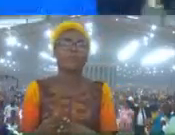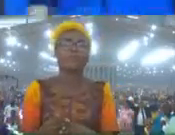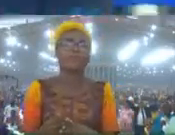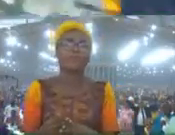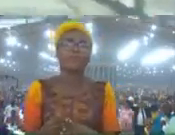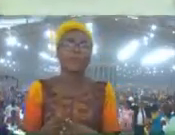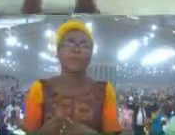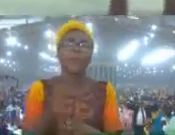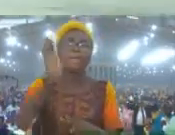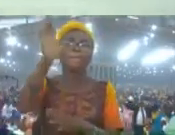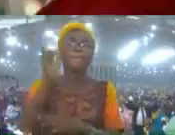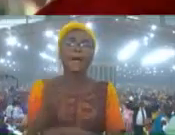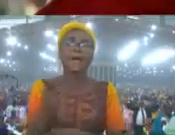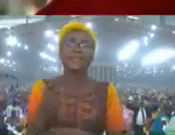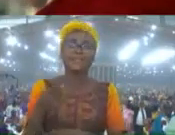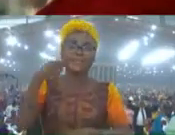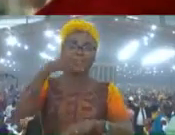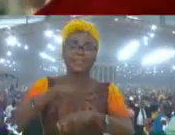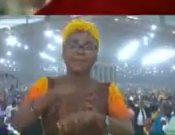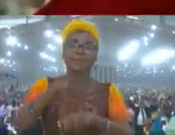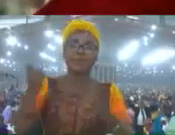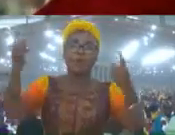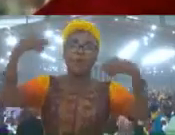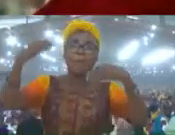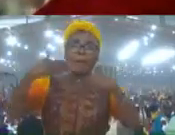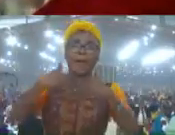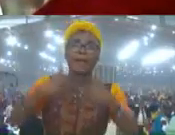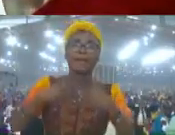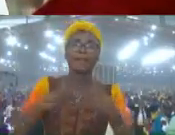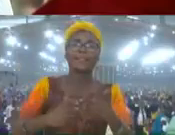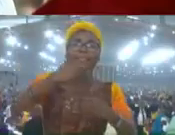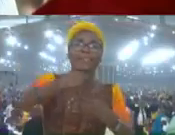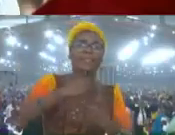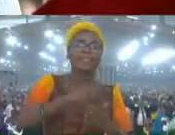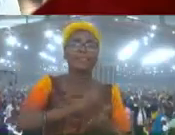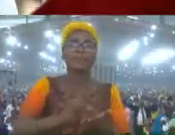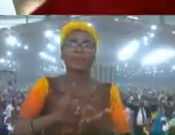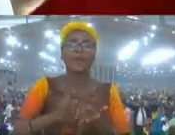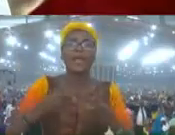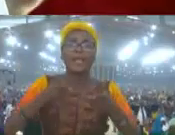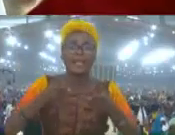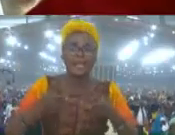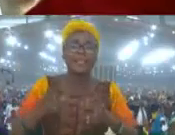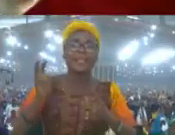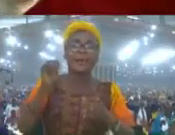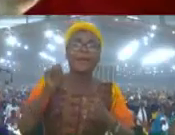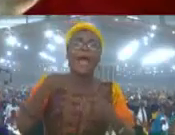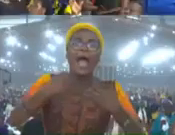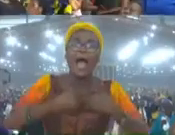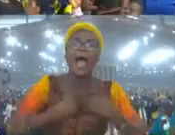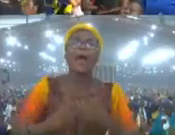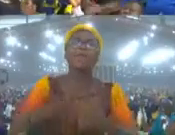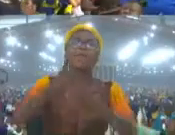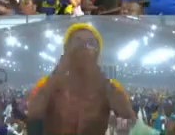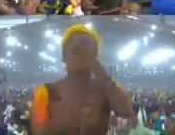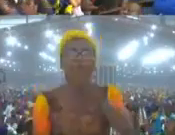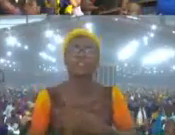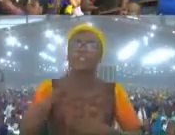By the time they return for the Congress, my Father and my God, let them have multiple testimonies.